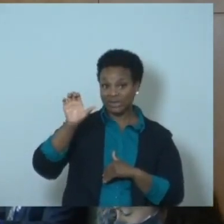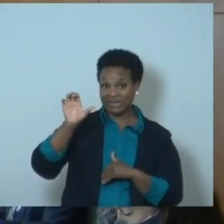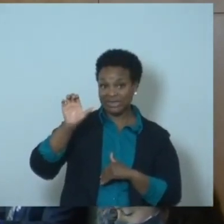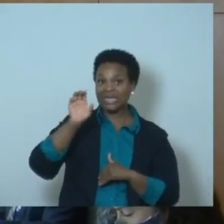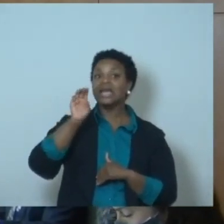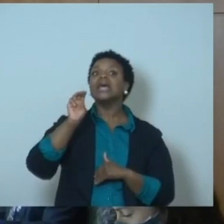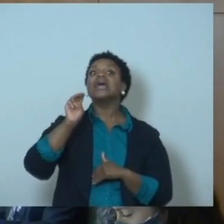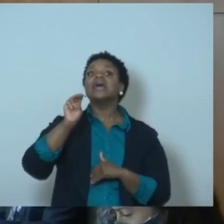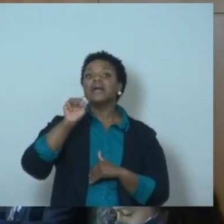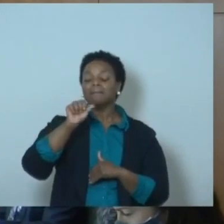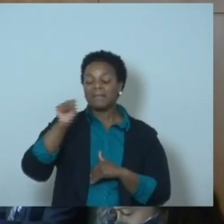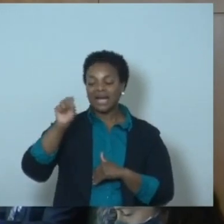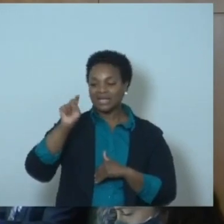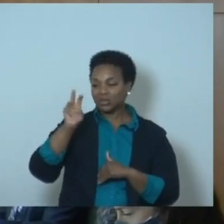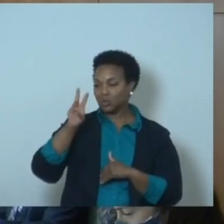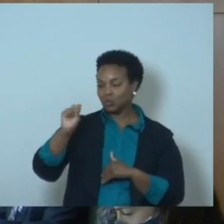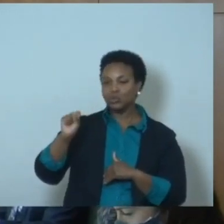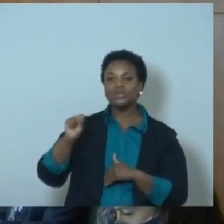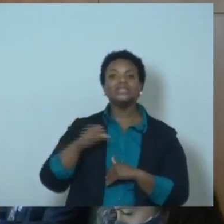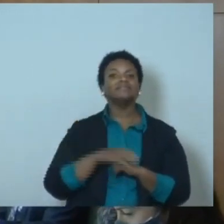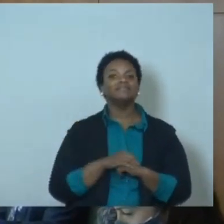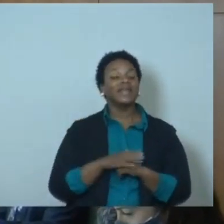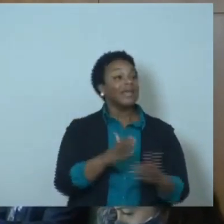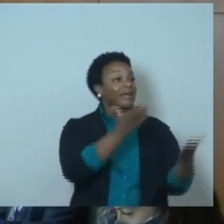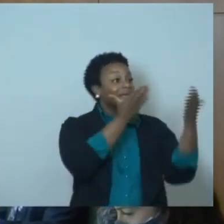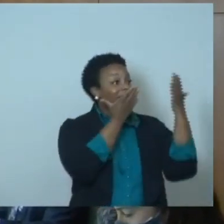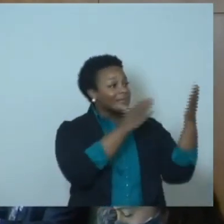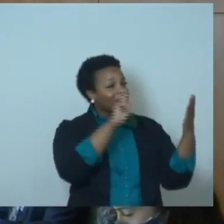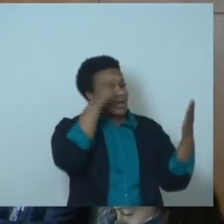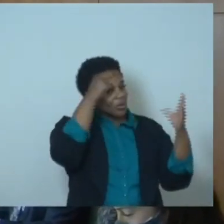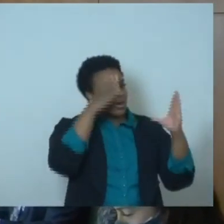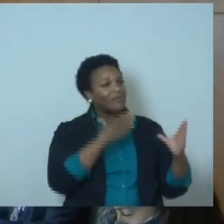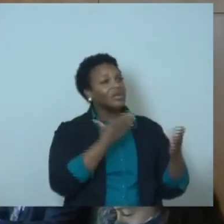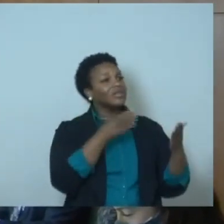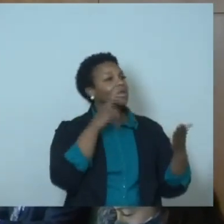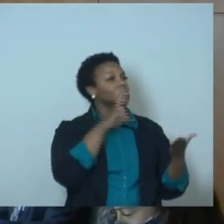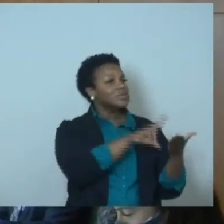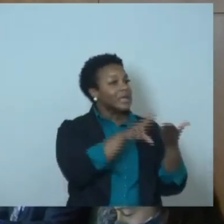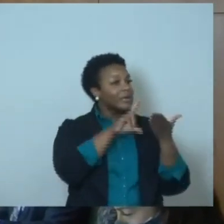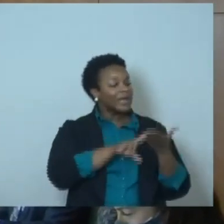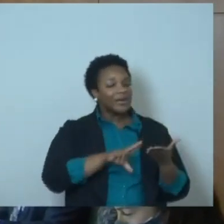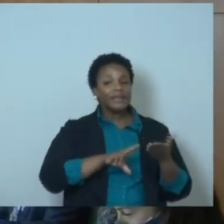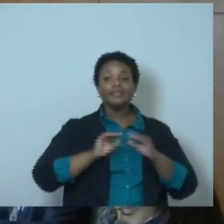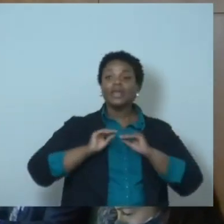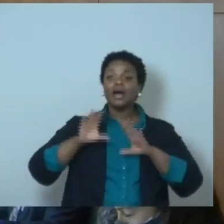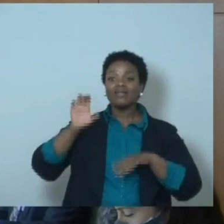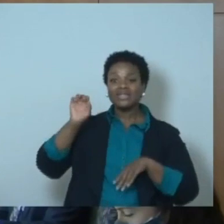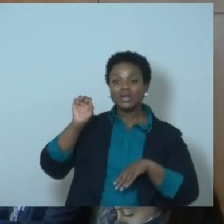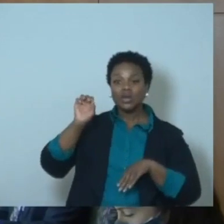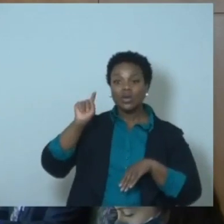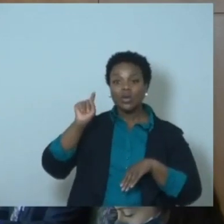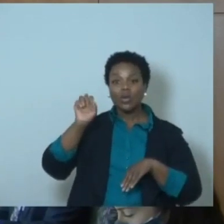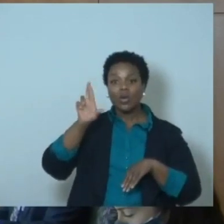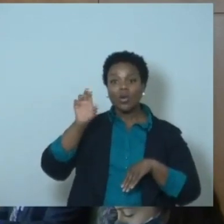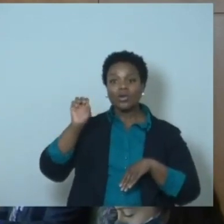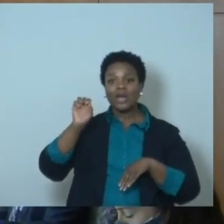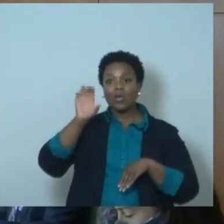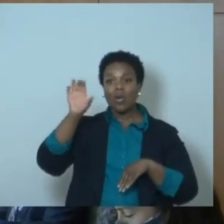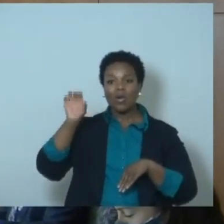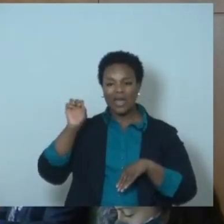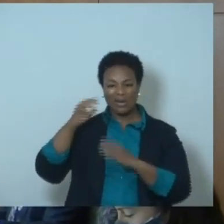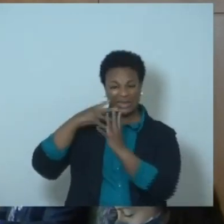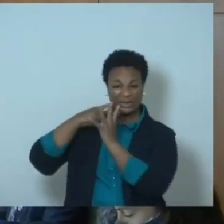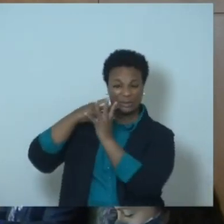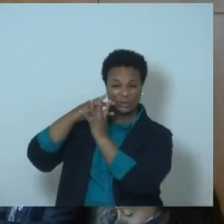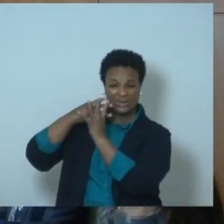you. Thank you, Governor and Secretaries. Obviously, the Otero County Prison Facility is a matter of great